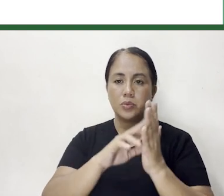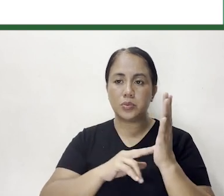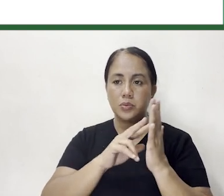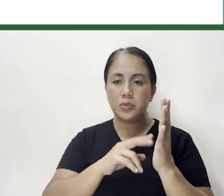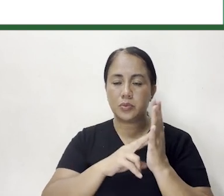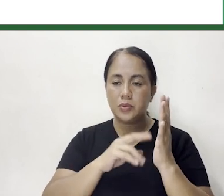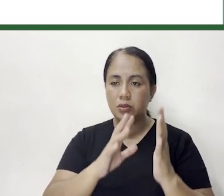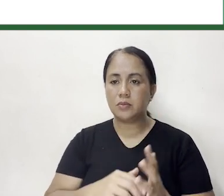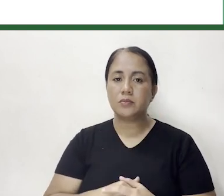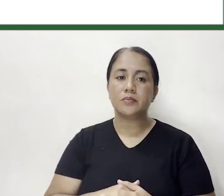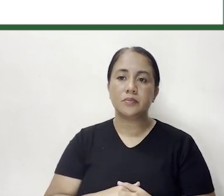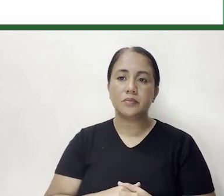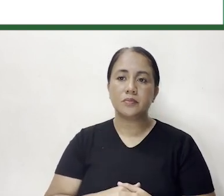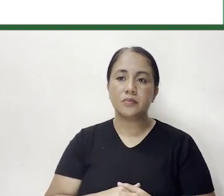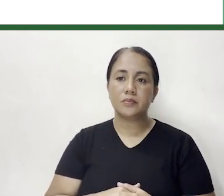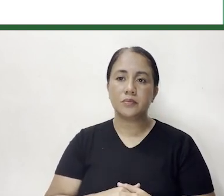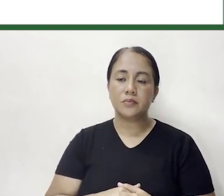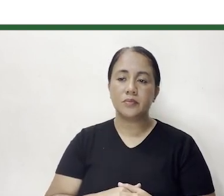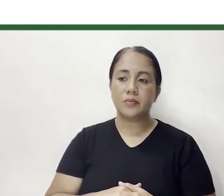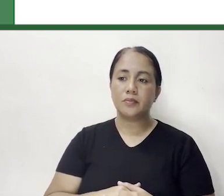with screen reader.